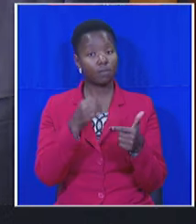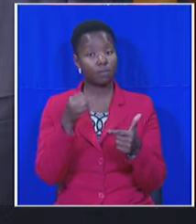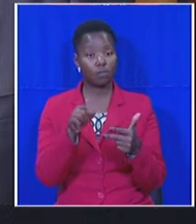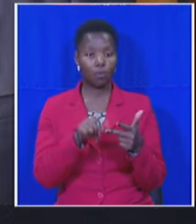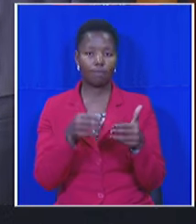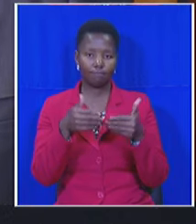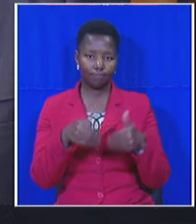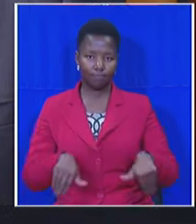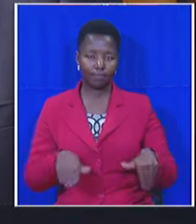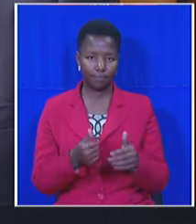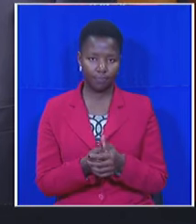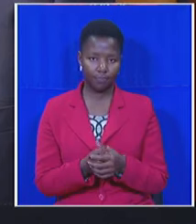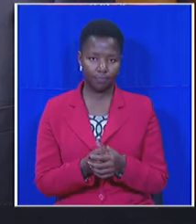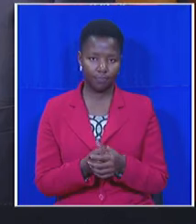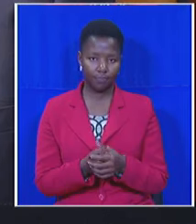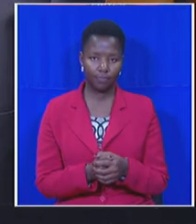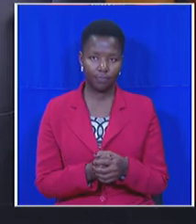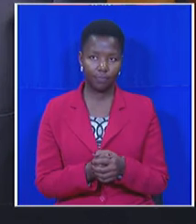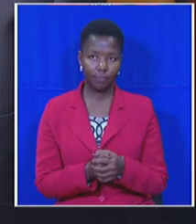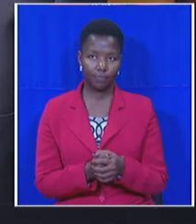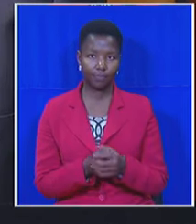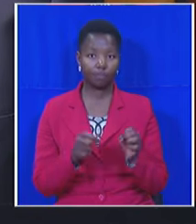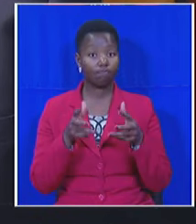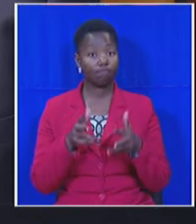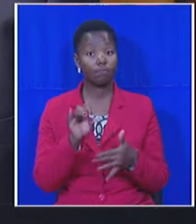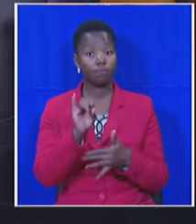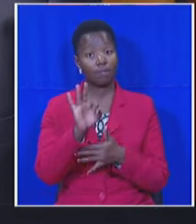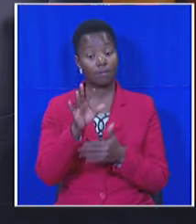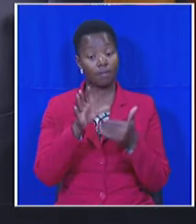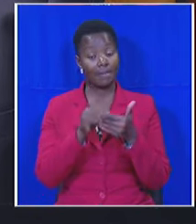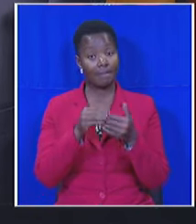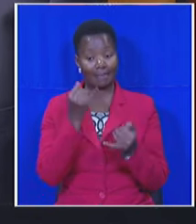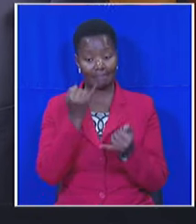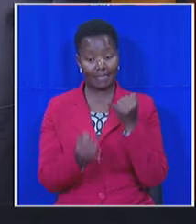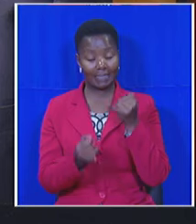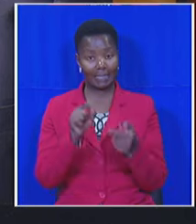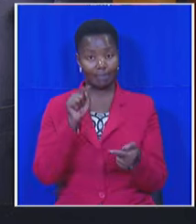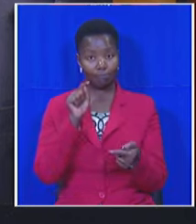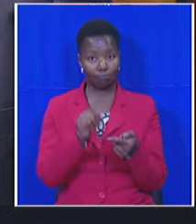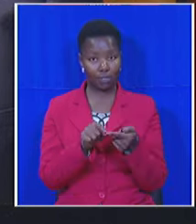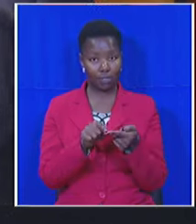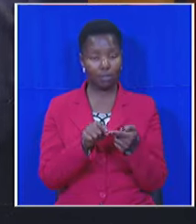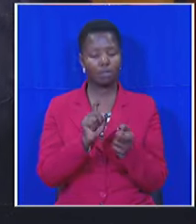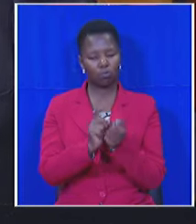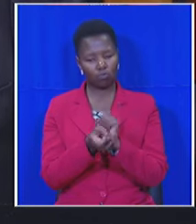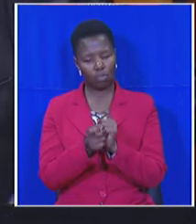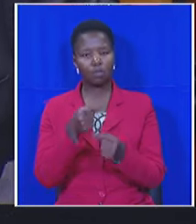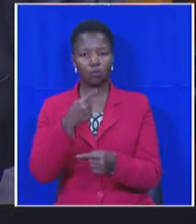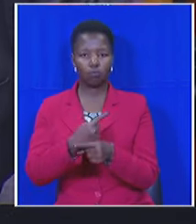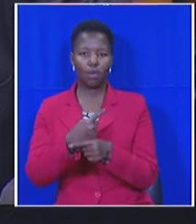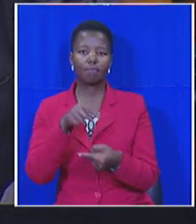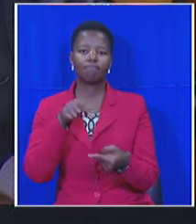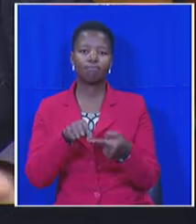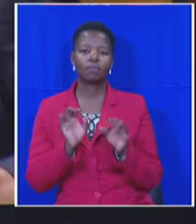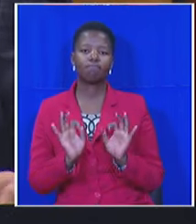or abstain signs. If a member inadvertently presses the wrong button, the member may thereafter press the